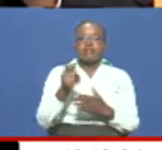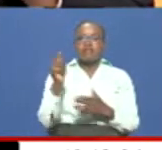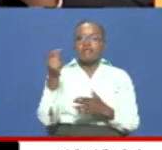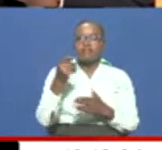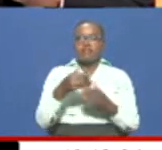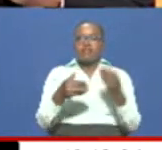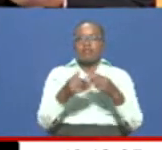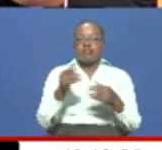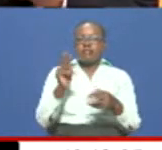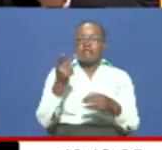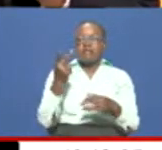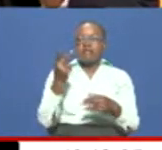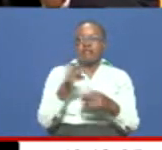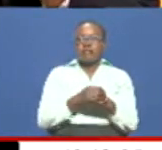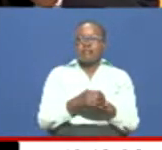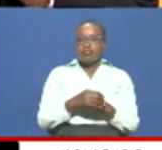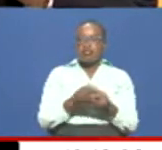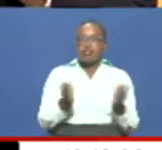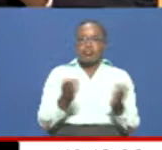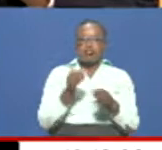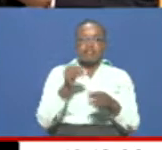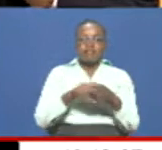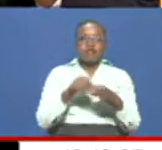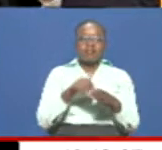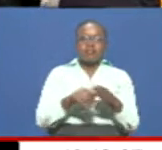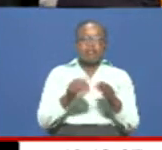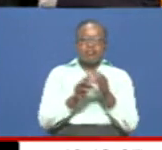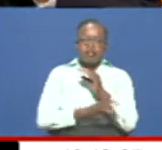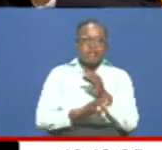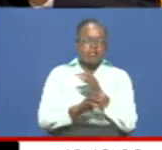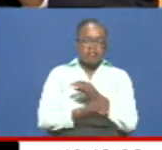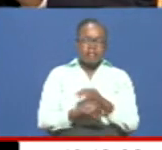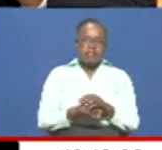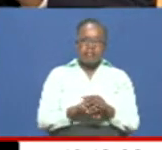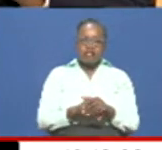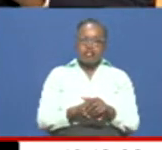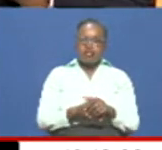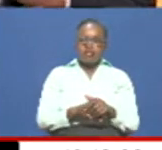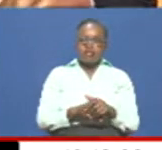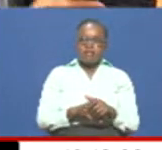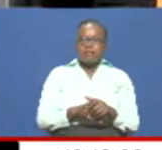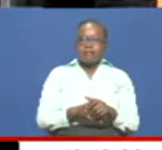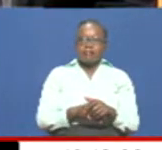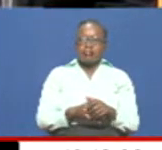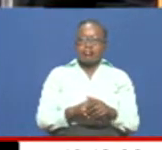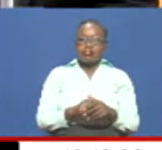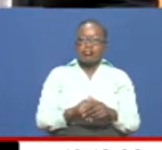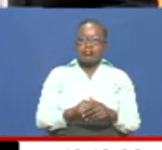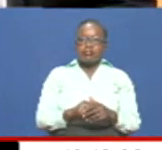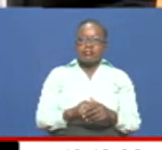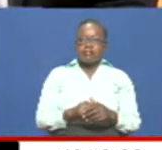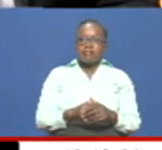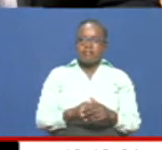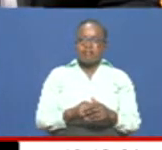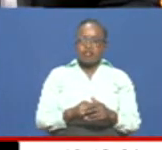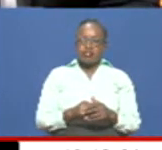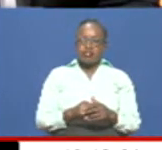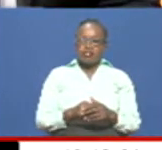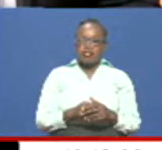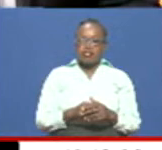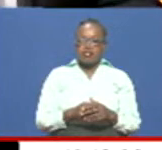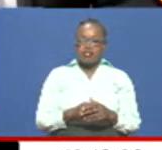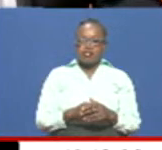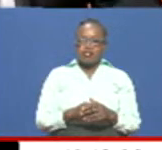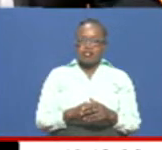encouraging investment in the country, where my colleague Alan Aoko from the business desk is on standby to tell us the